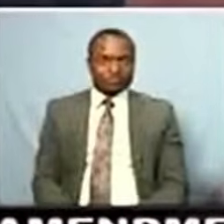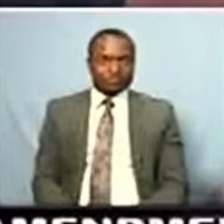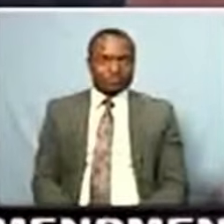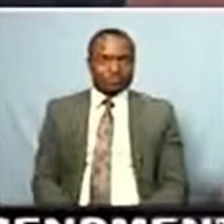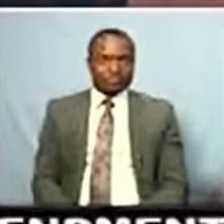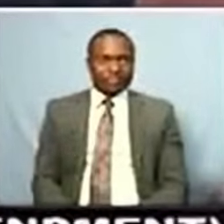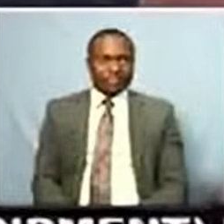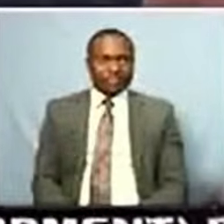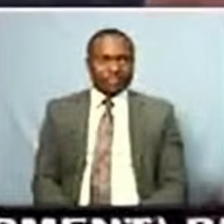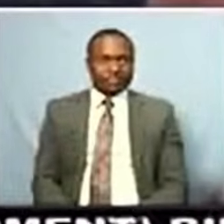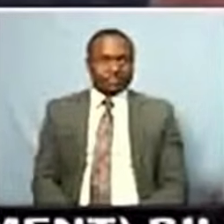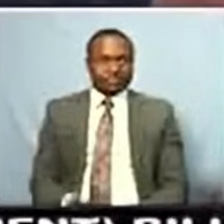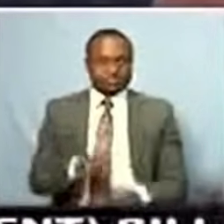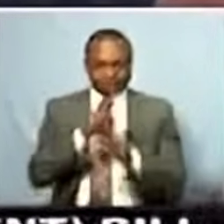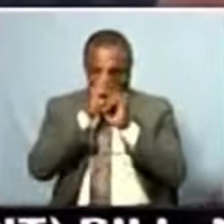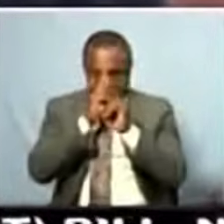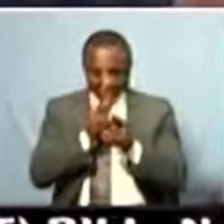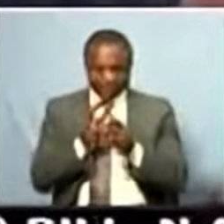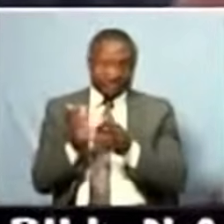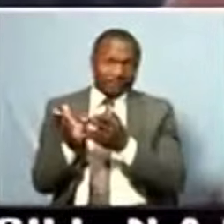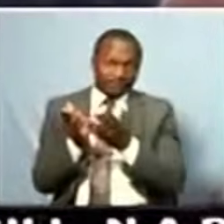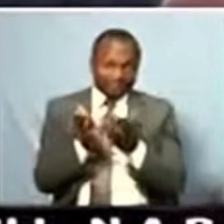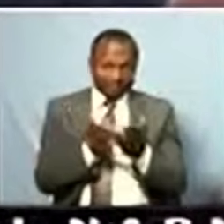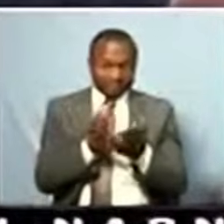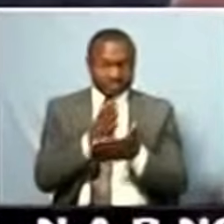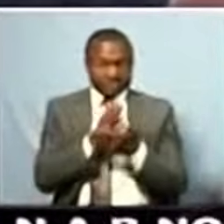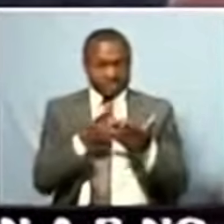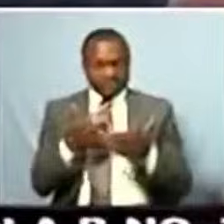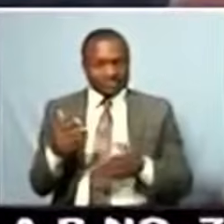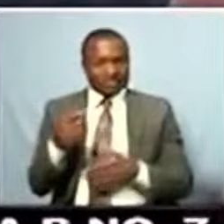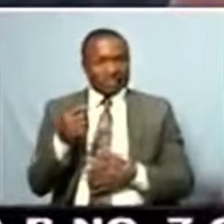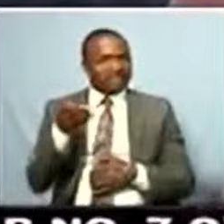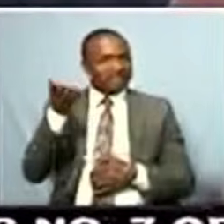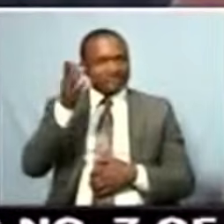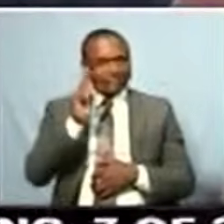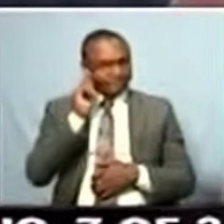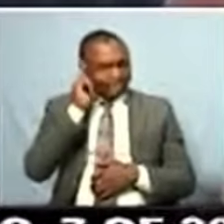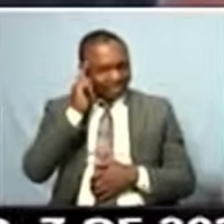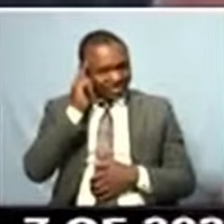Yeah, the Honorable has raised something that I never thought of,